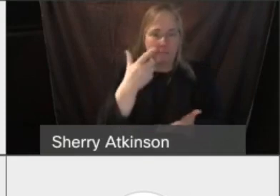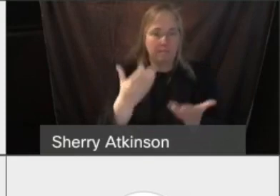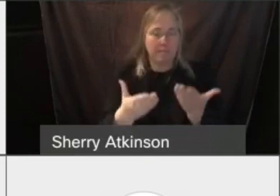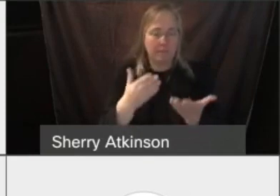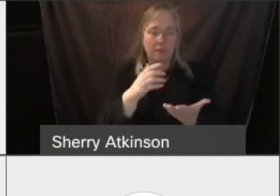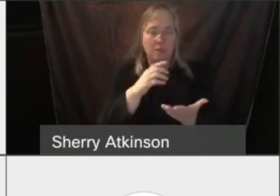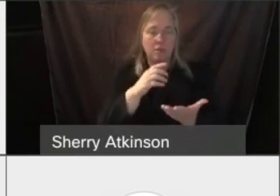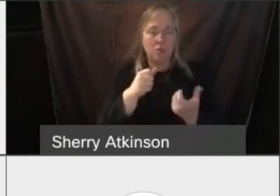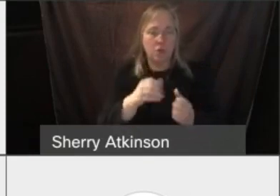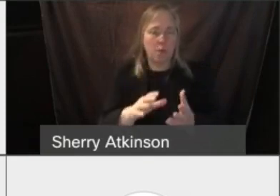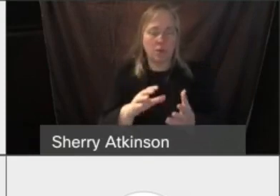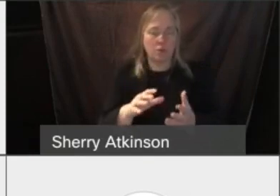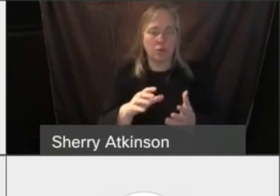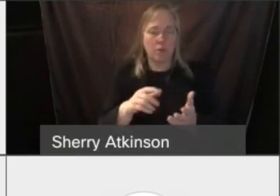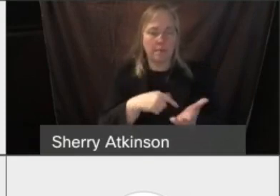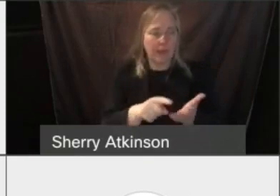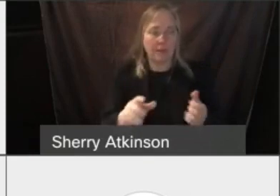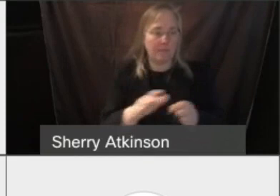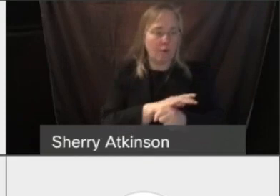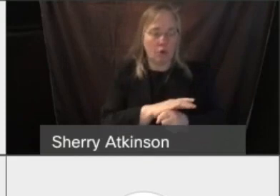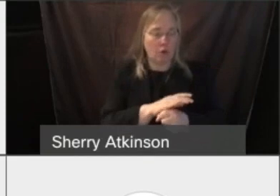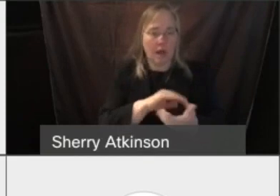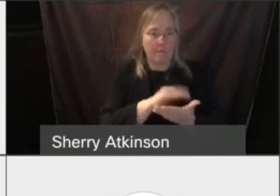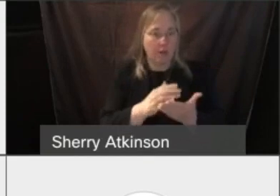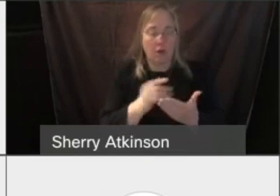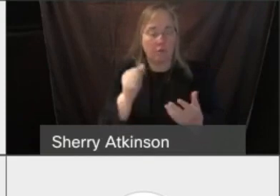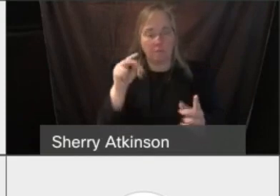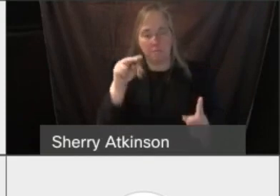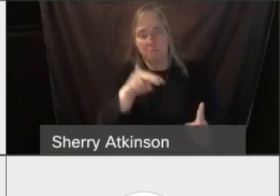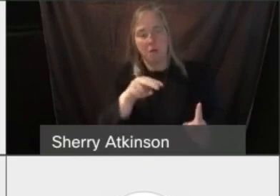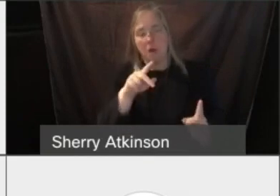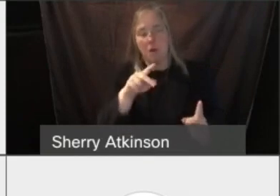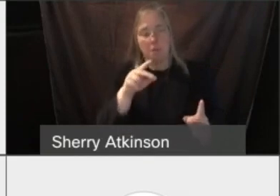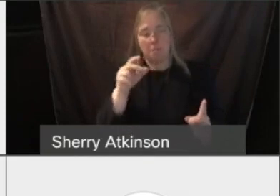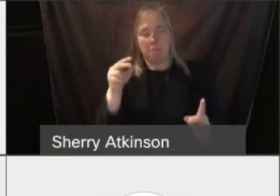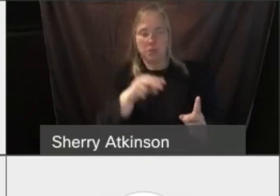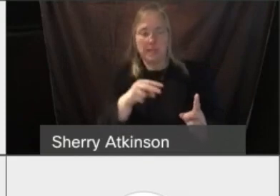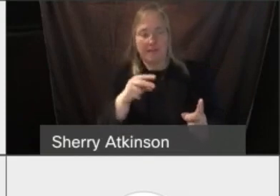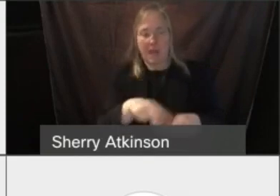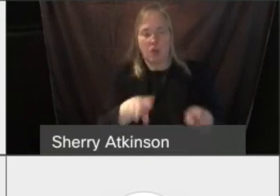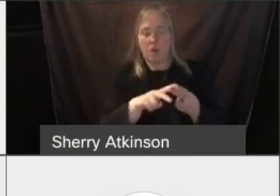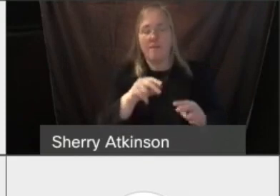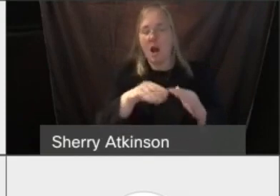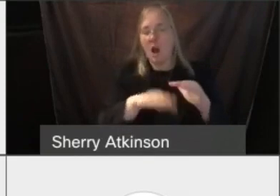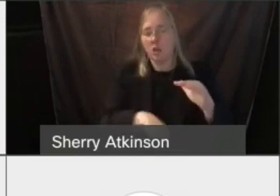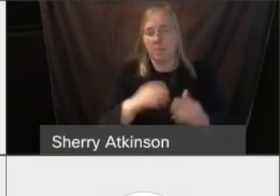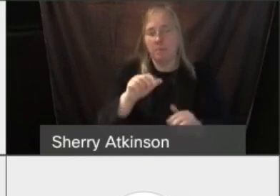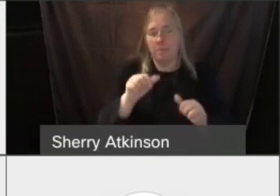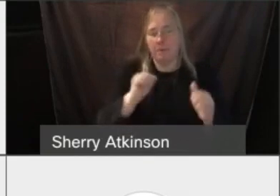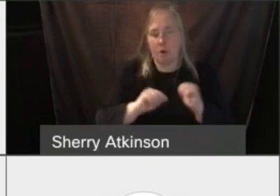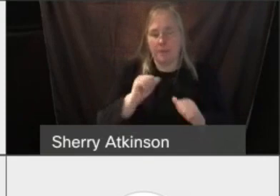the perceived value or of maybe an underperforming property or something like that. Nobody ever thinks that their building is worth